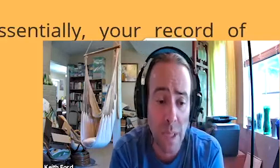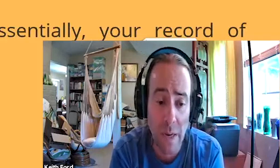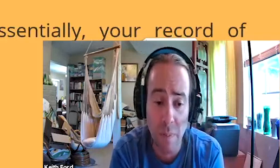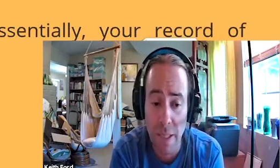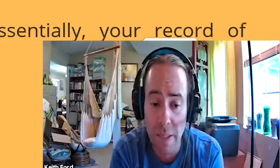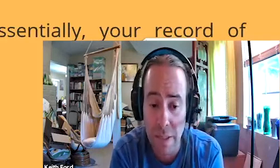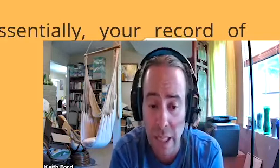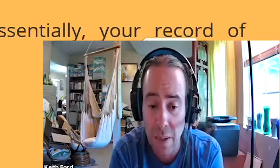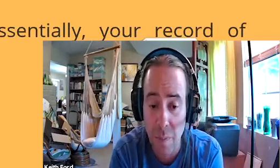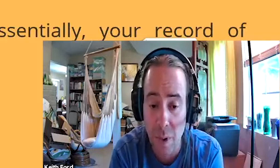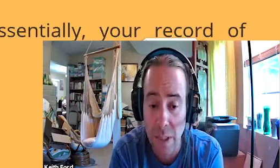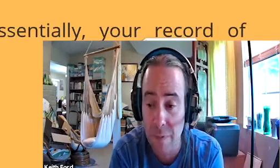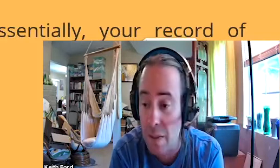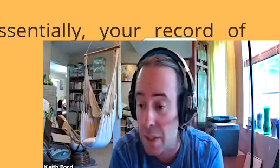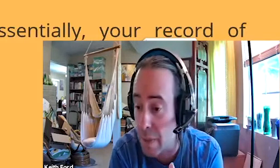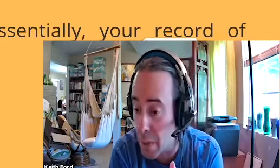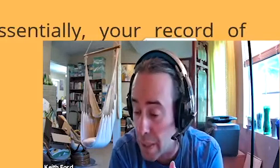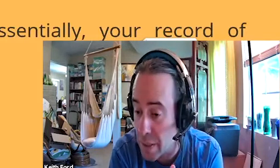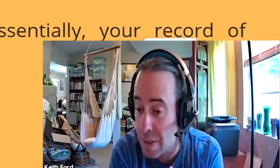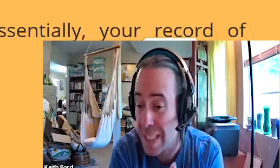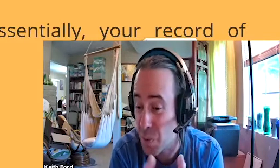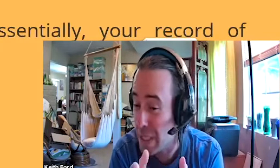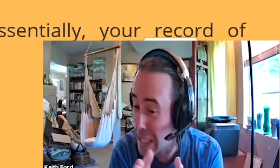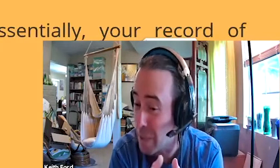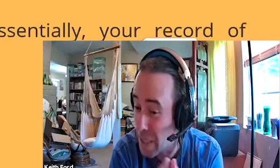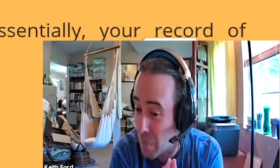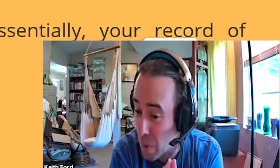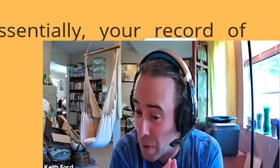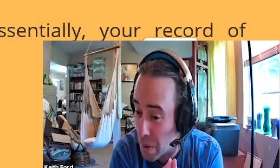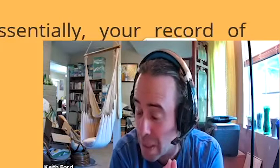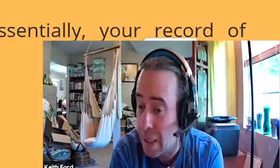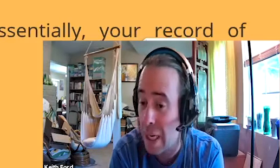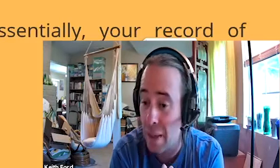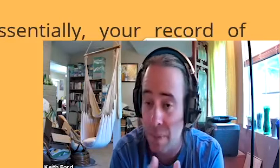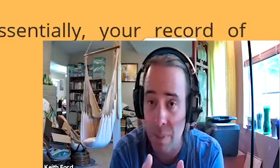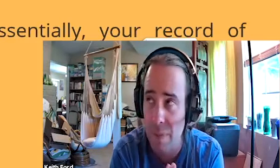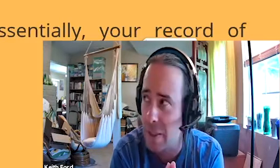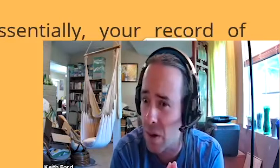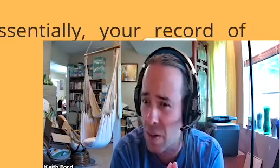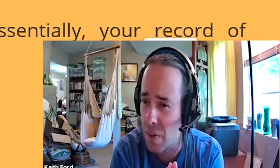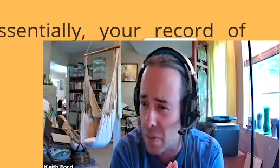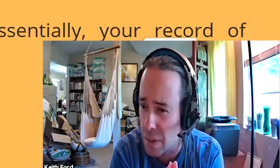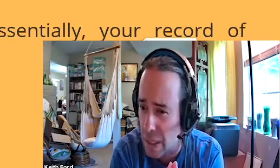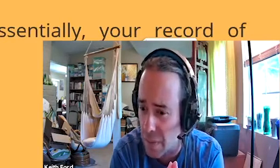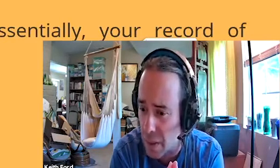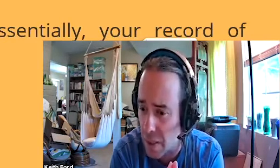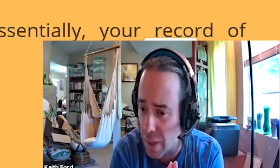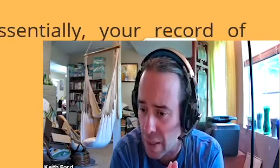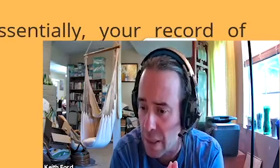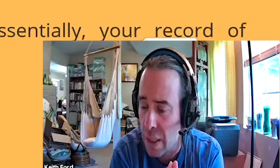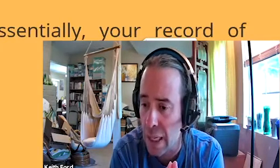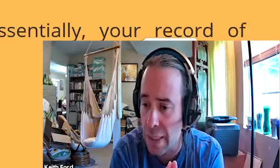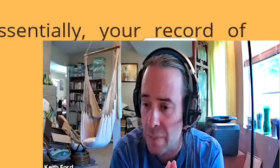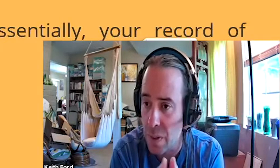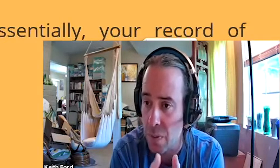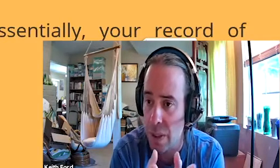We also have the process and calendar for part-time faculty evaluations. That's really, really important. I believe that's Article 13 of the